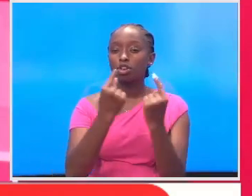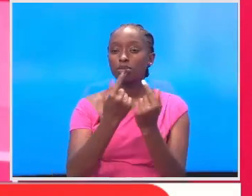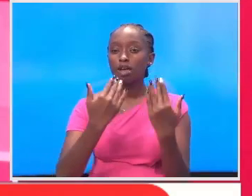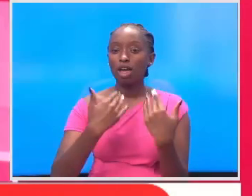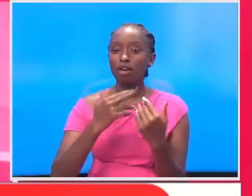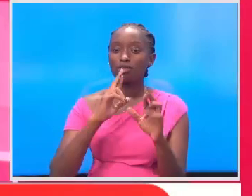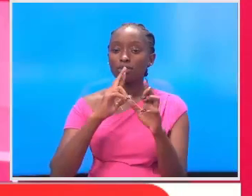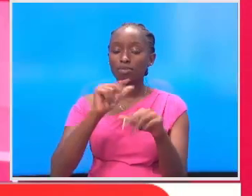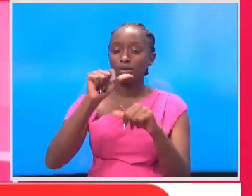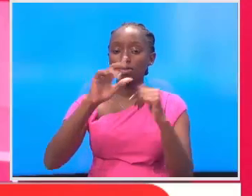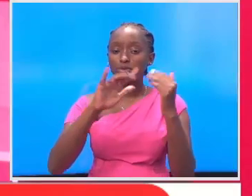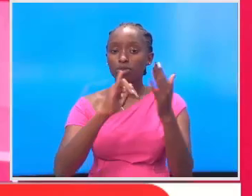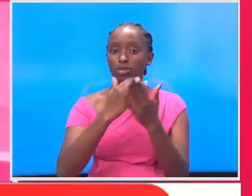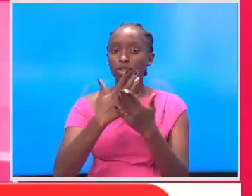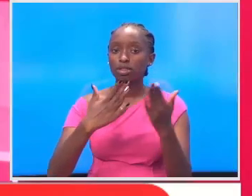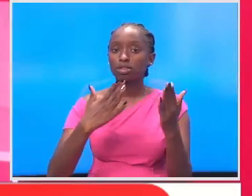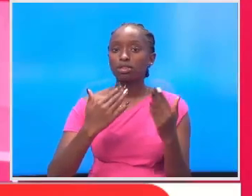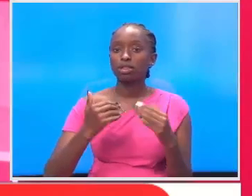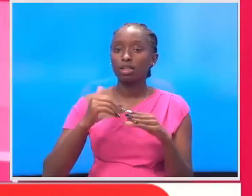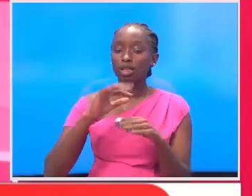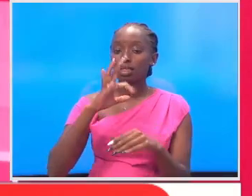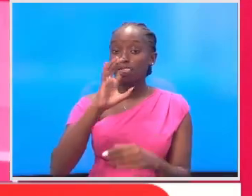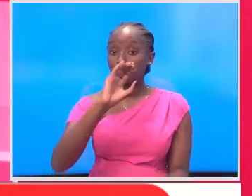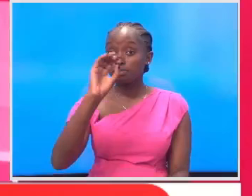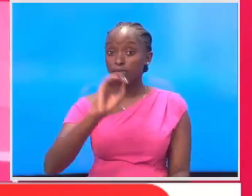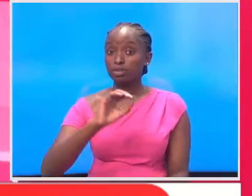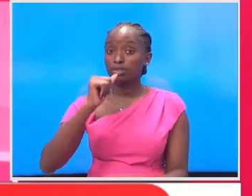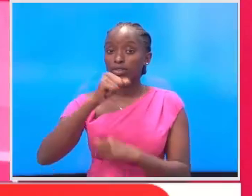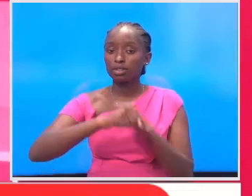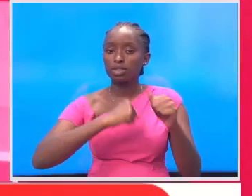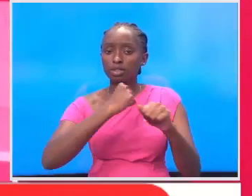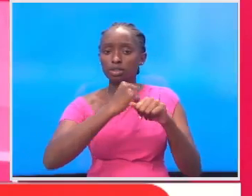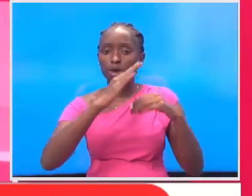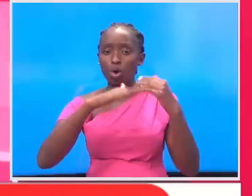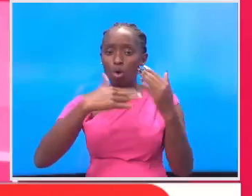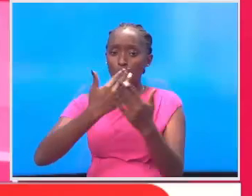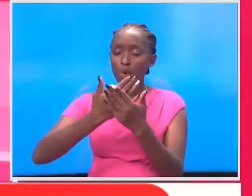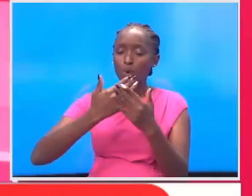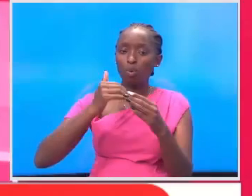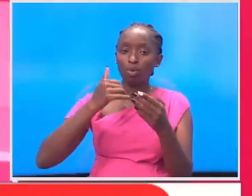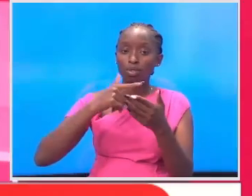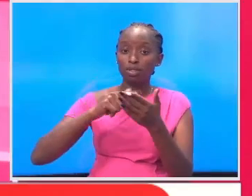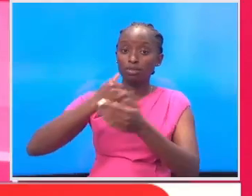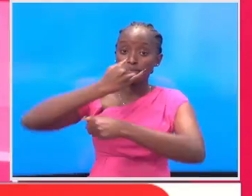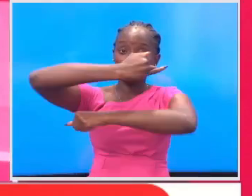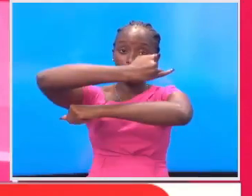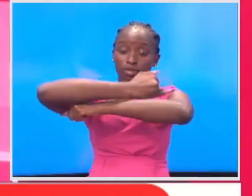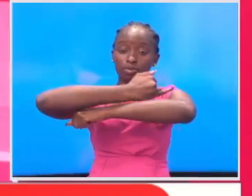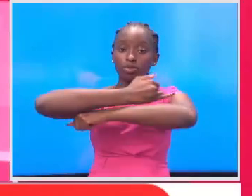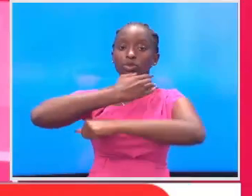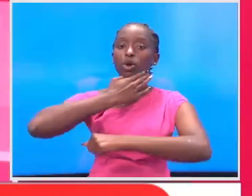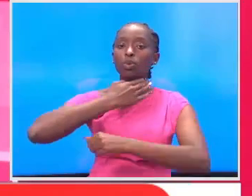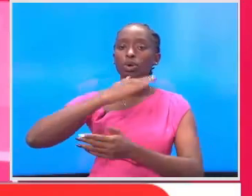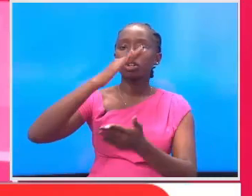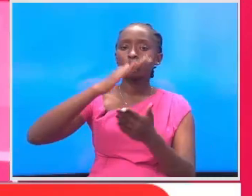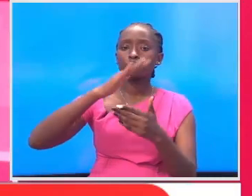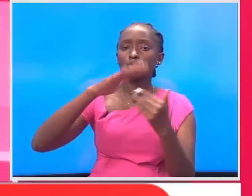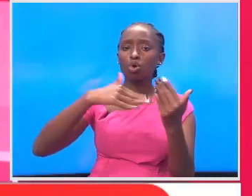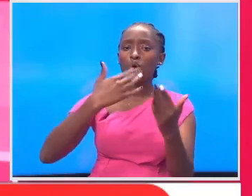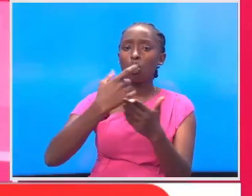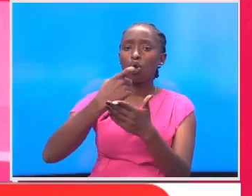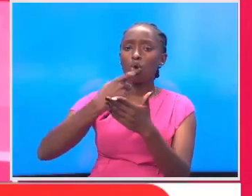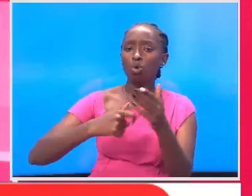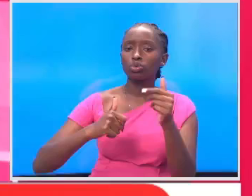growth of 5% year on year, which the financial institution attributes to reduced transactions by customers in the